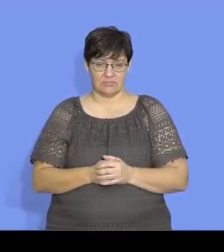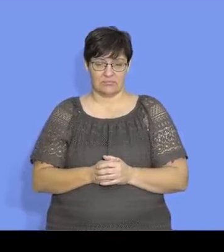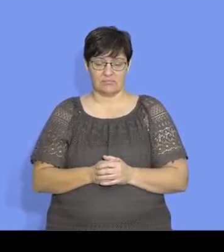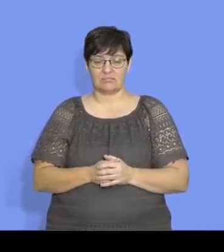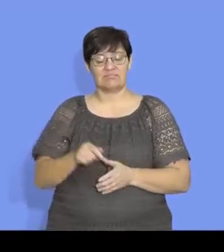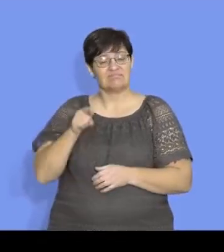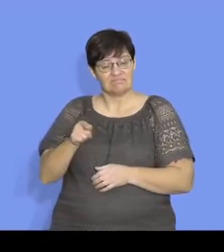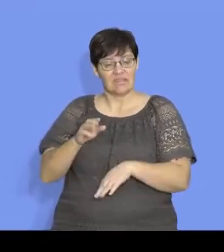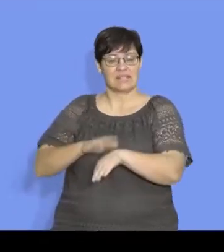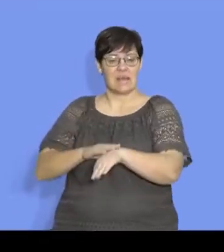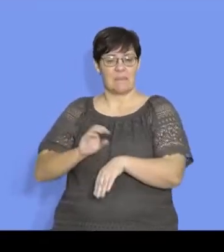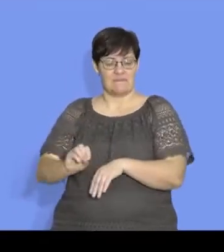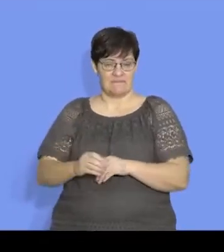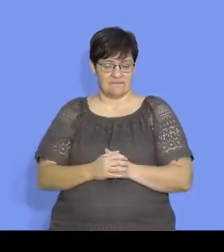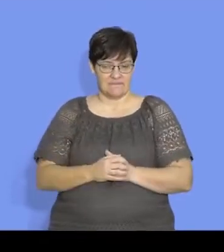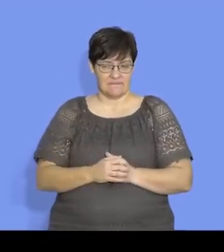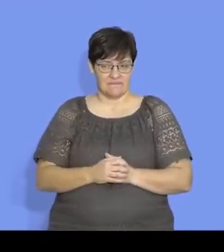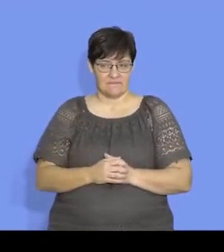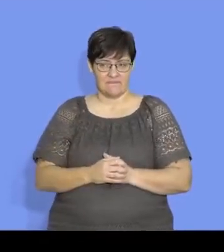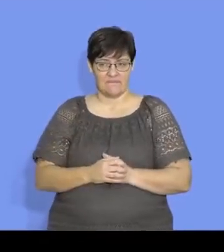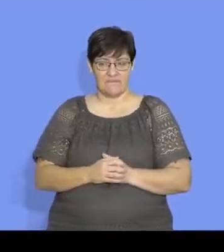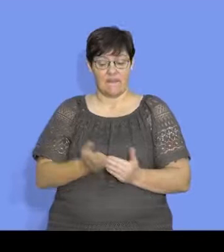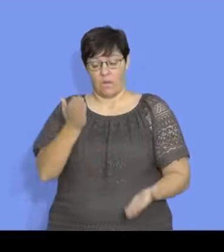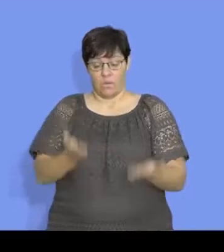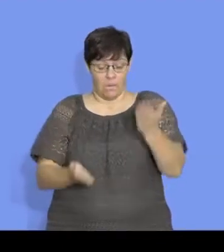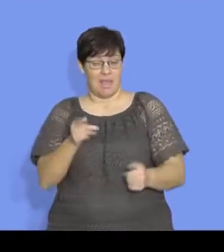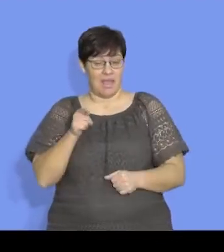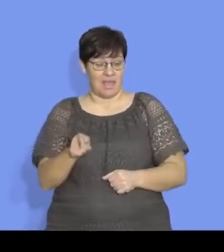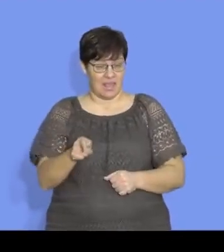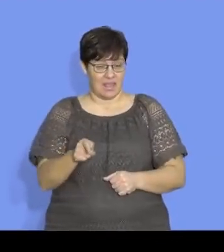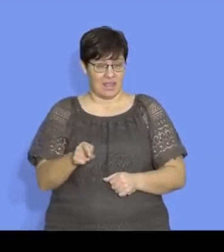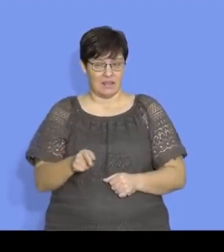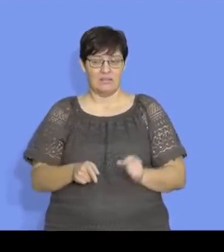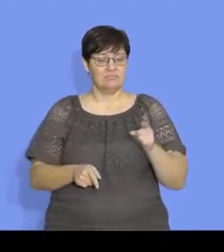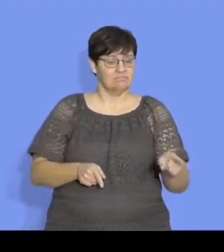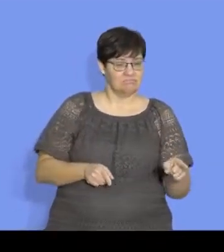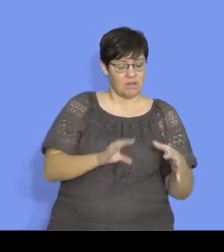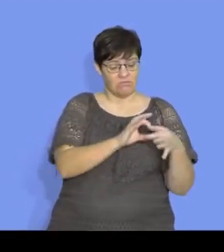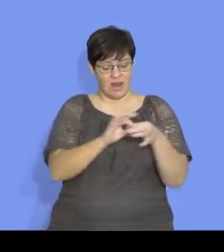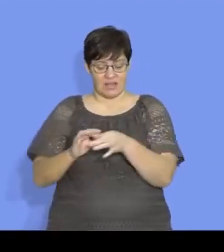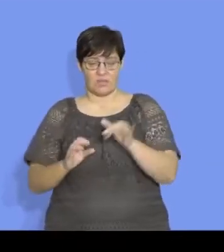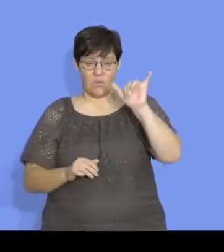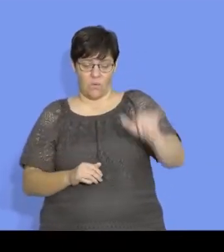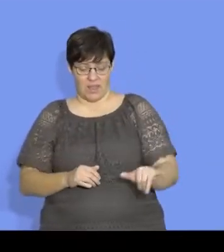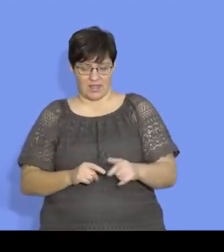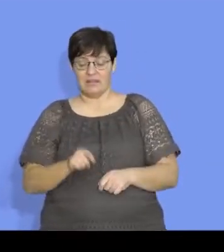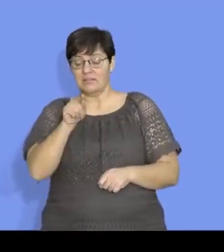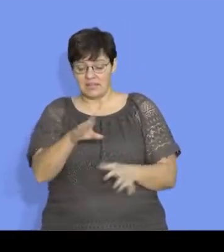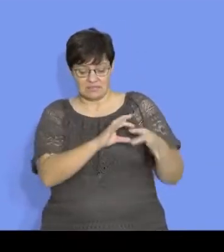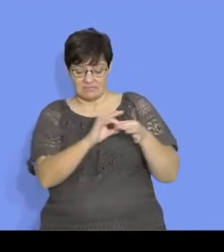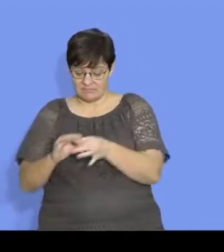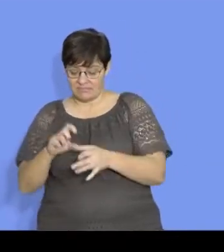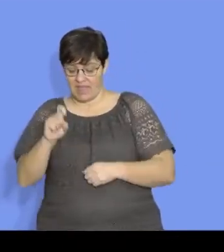And there's your time. And so if you compare these, you'll see that relates to the y, that relates to